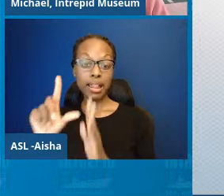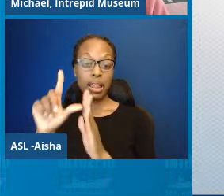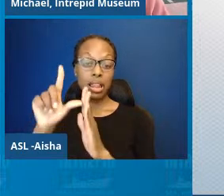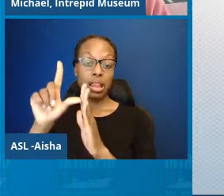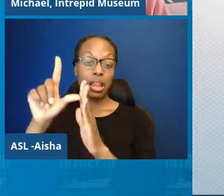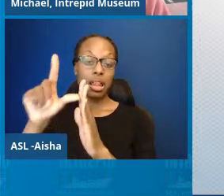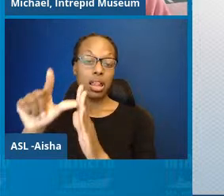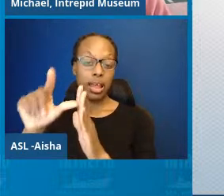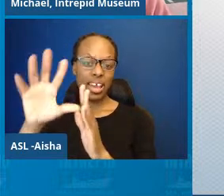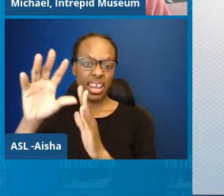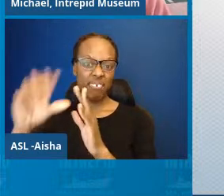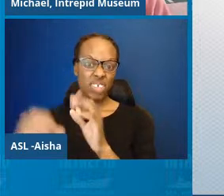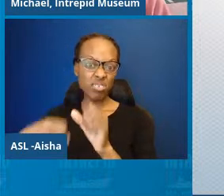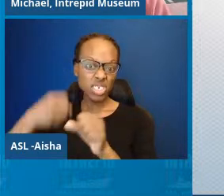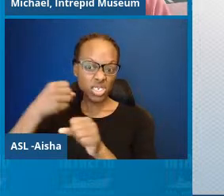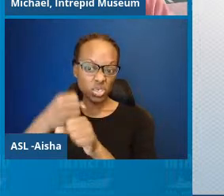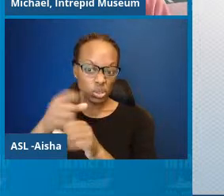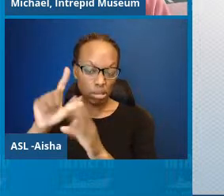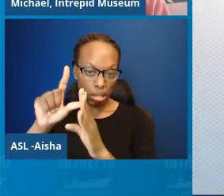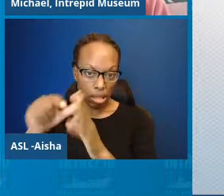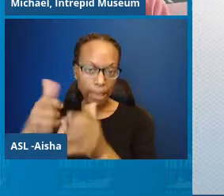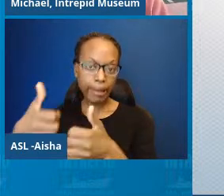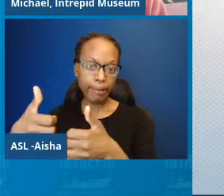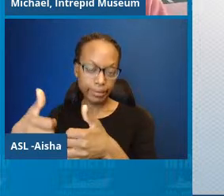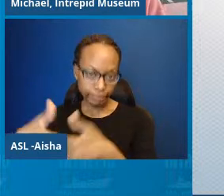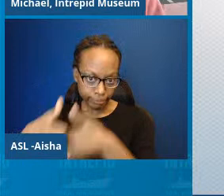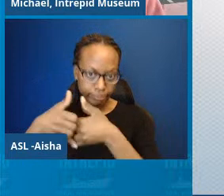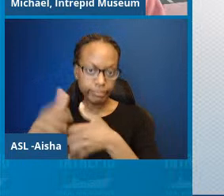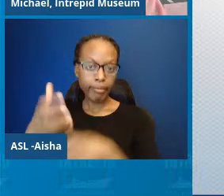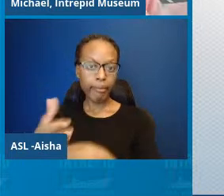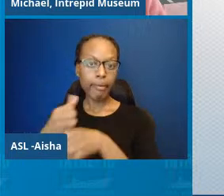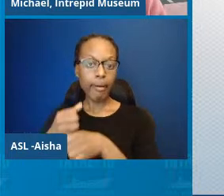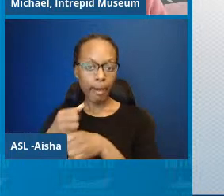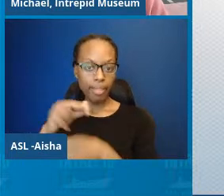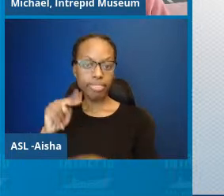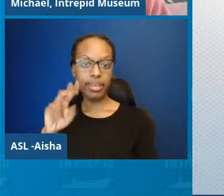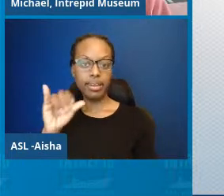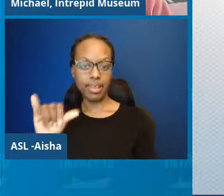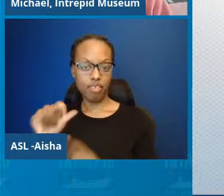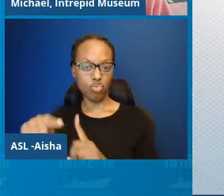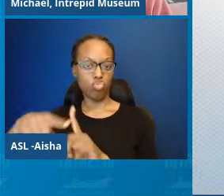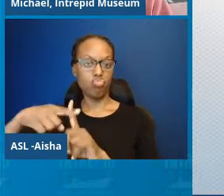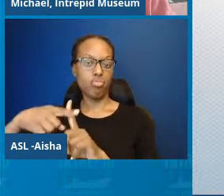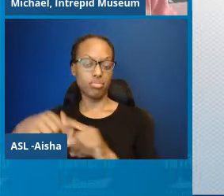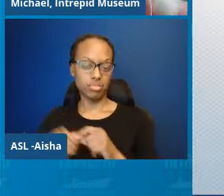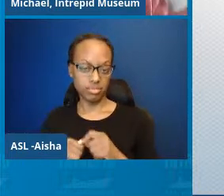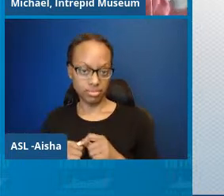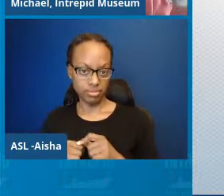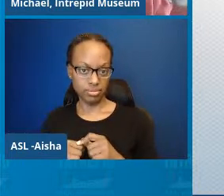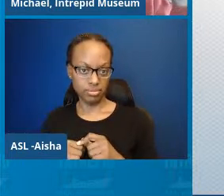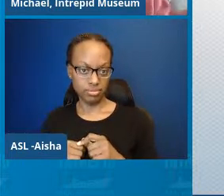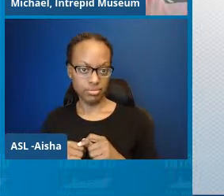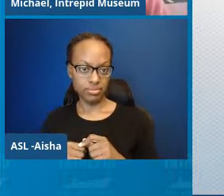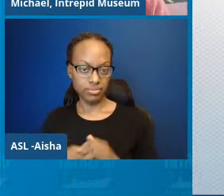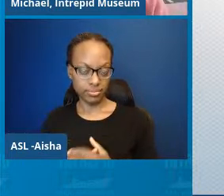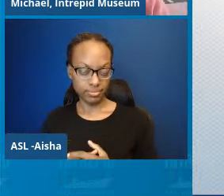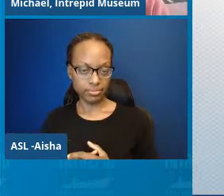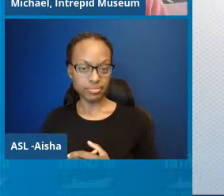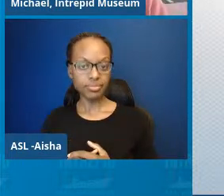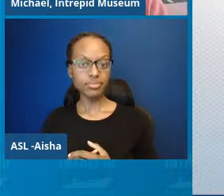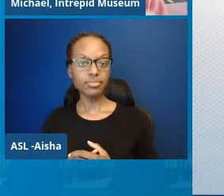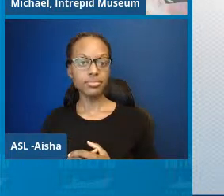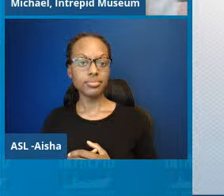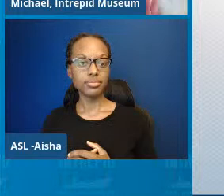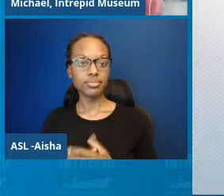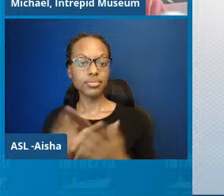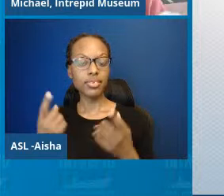receiving his Navy Cross. And there were actually reports that there was a Navy publication